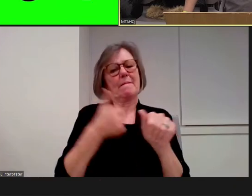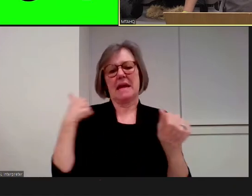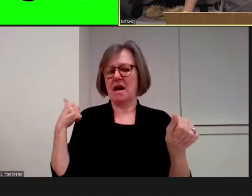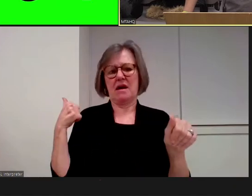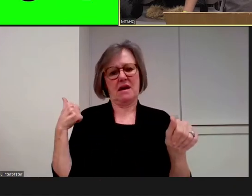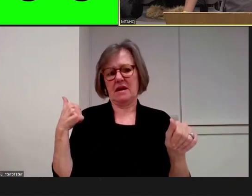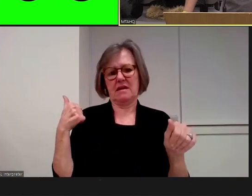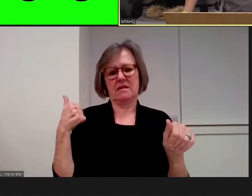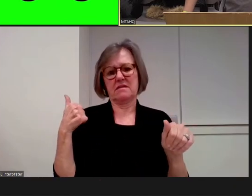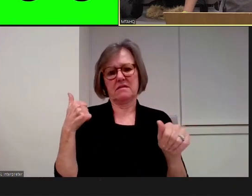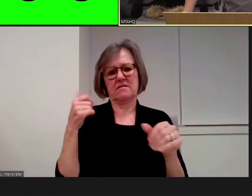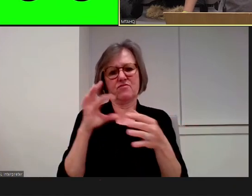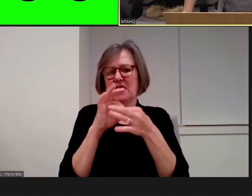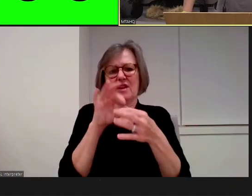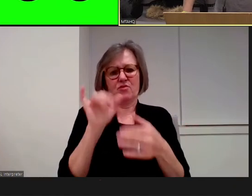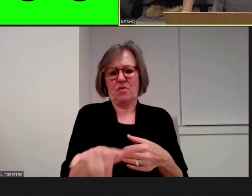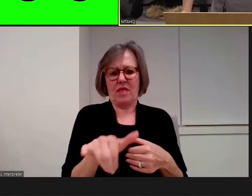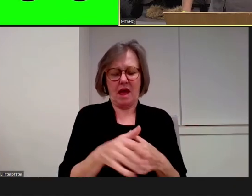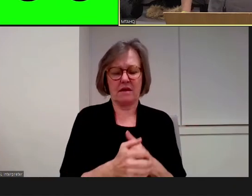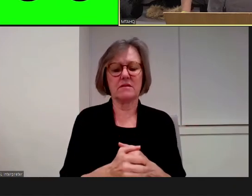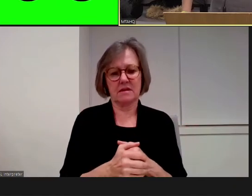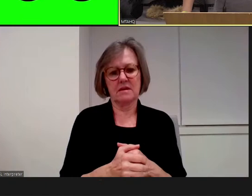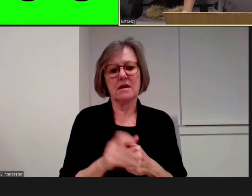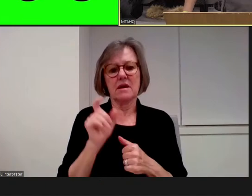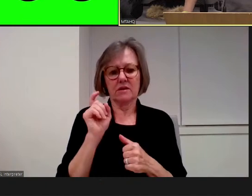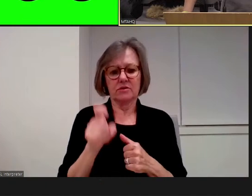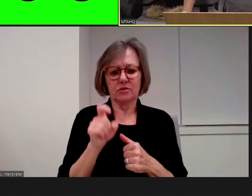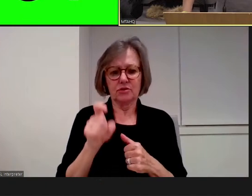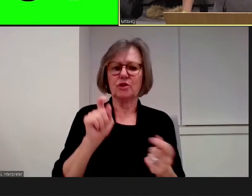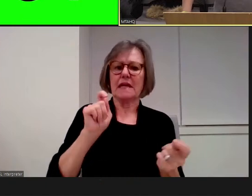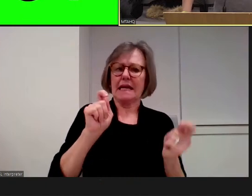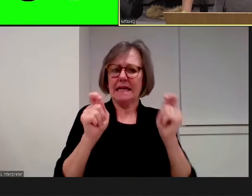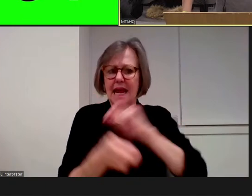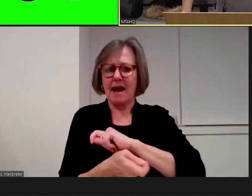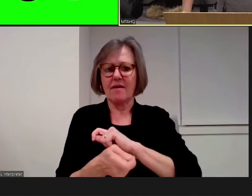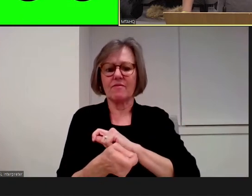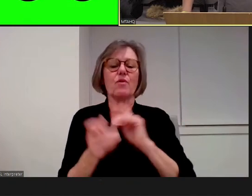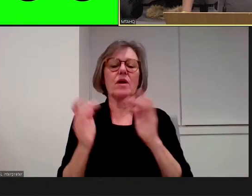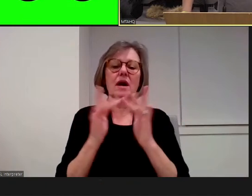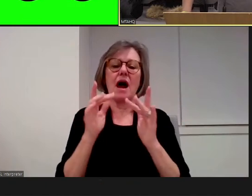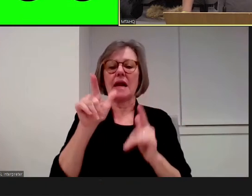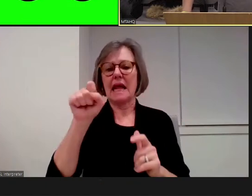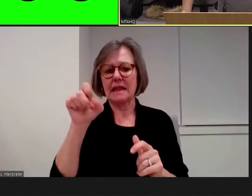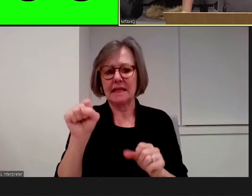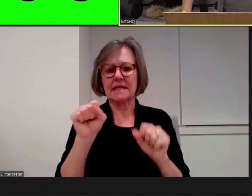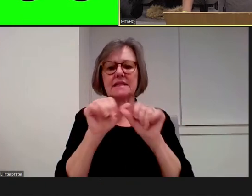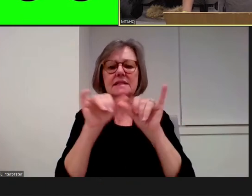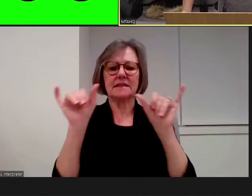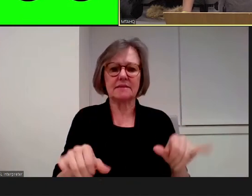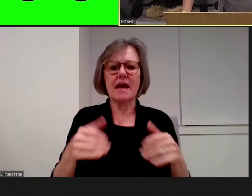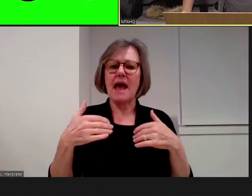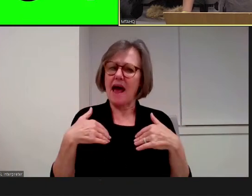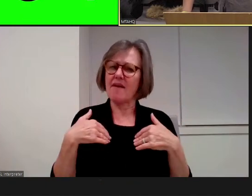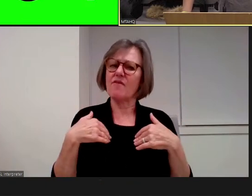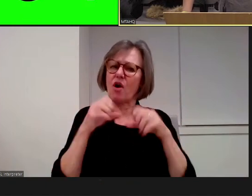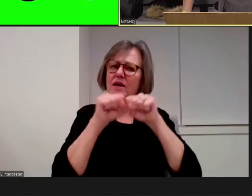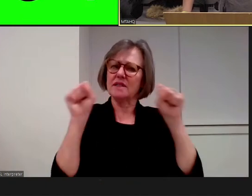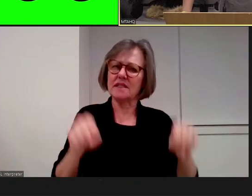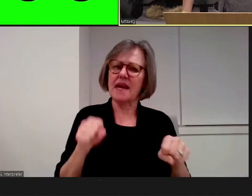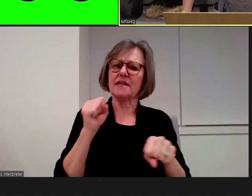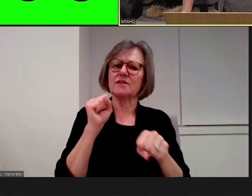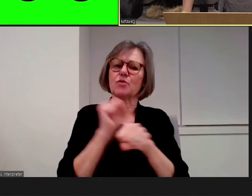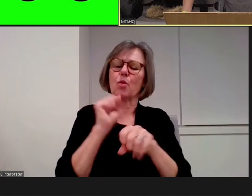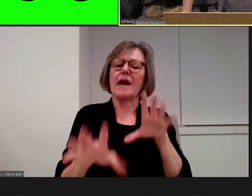that. So we should adapt the contactless system and have our station agents outside the